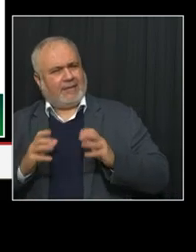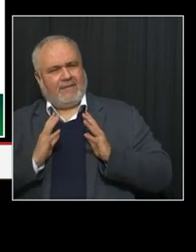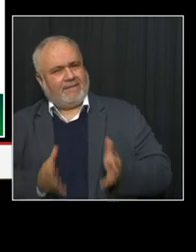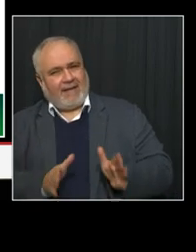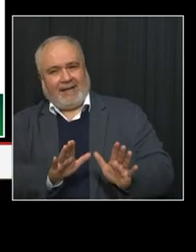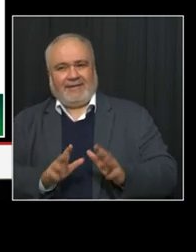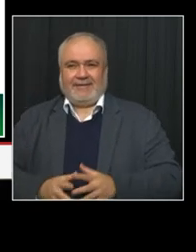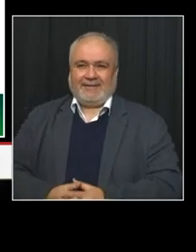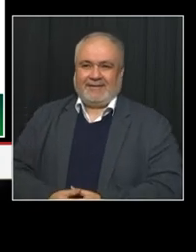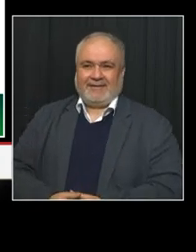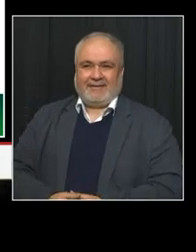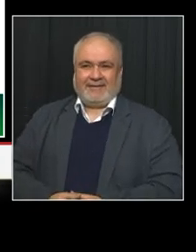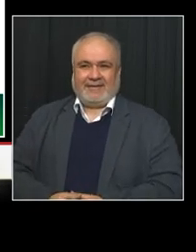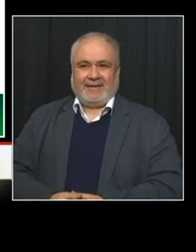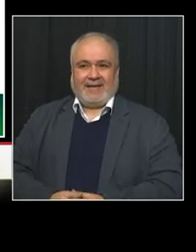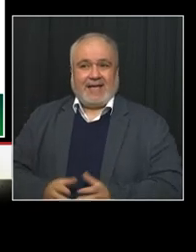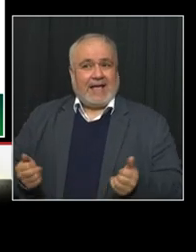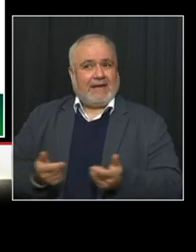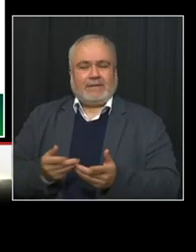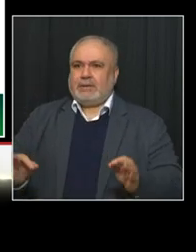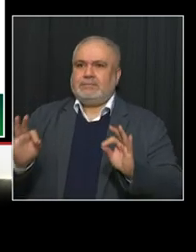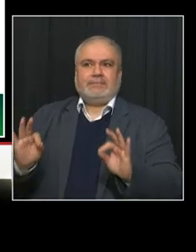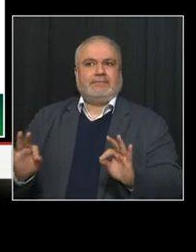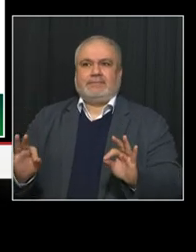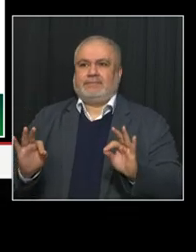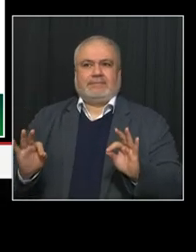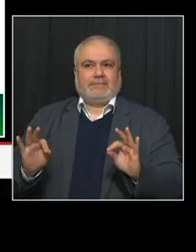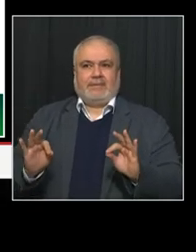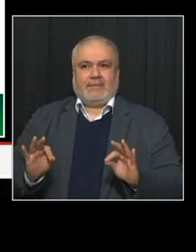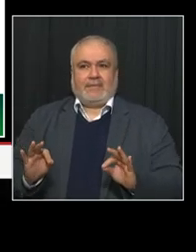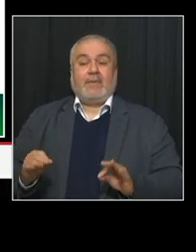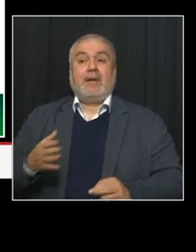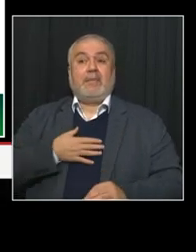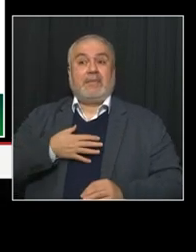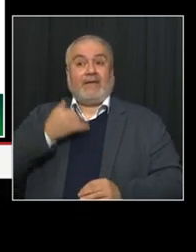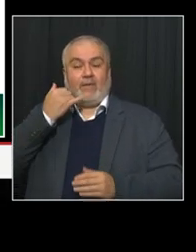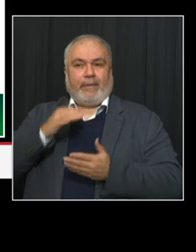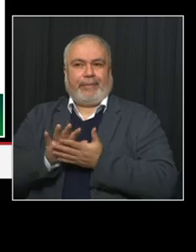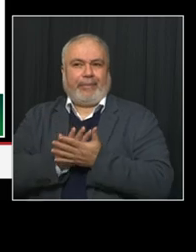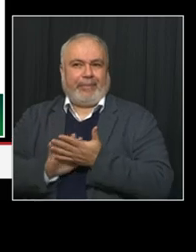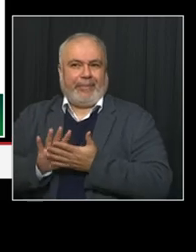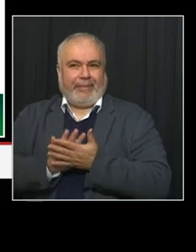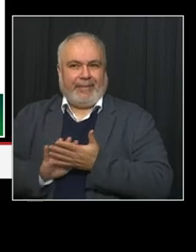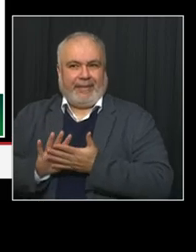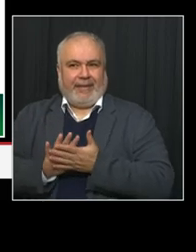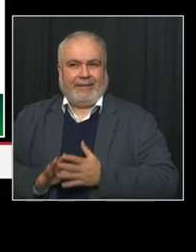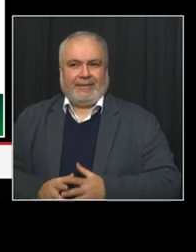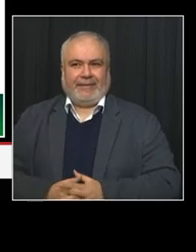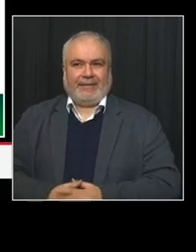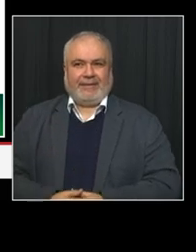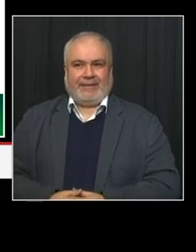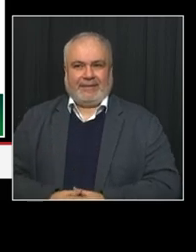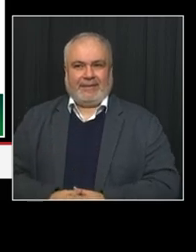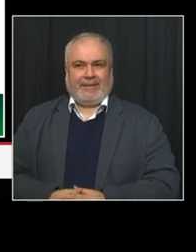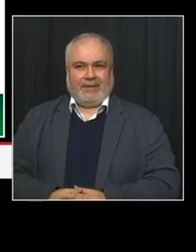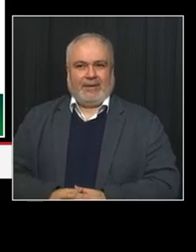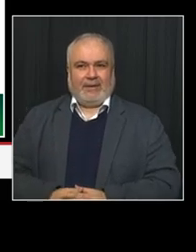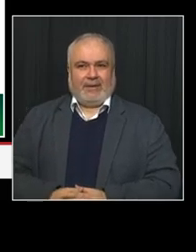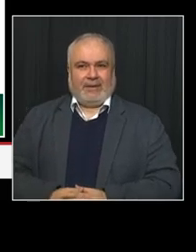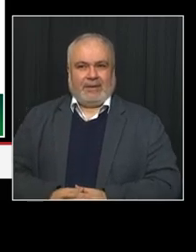And my aches to know that Mayor Barr, the mayor will